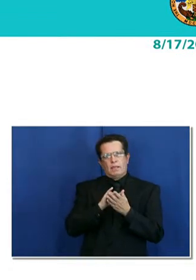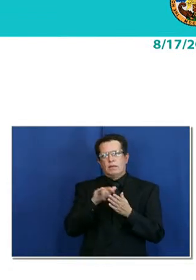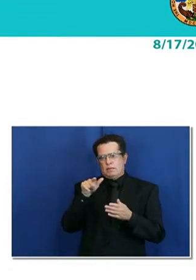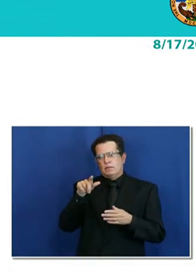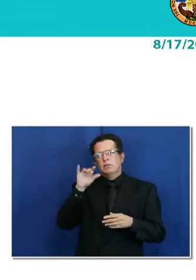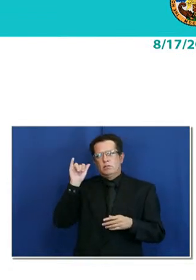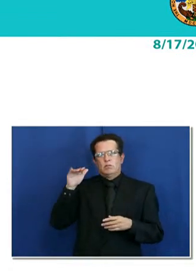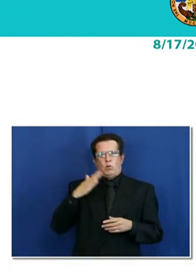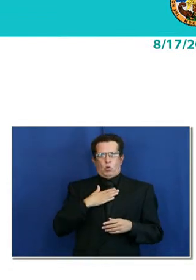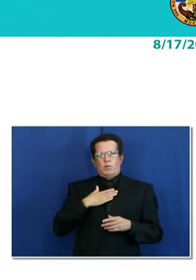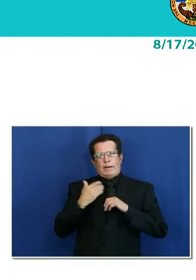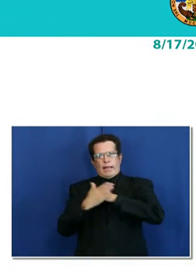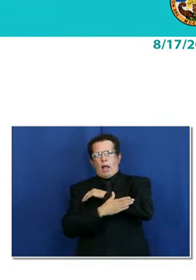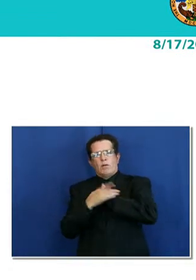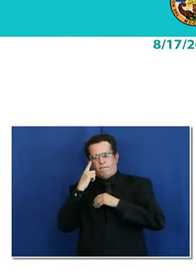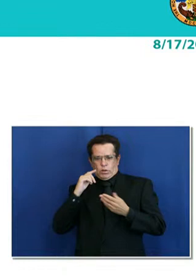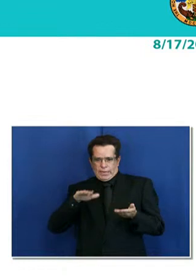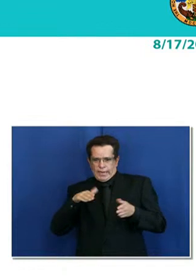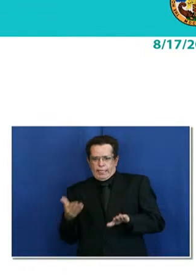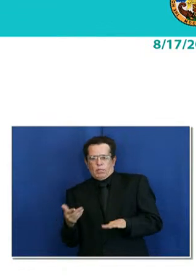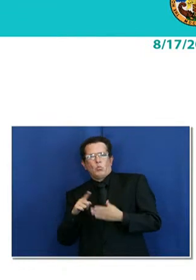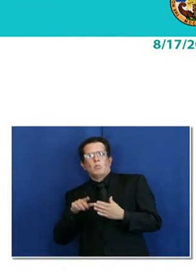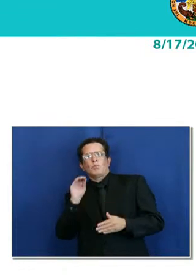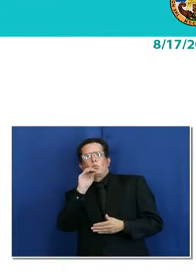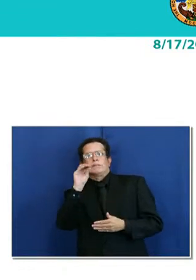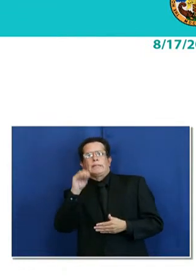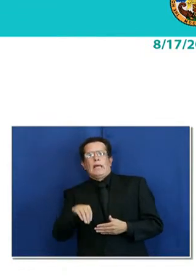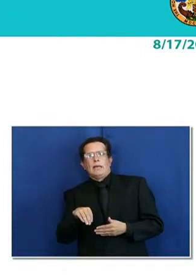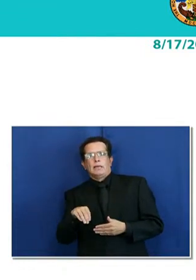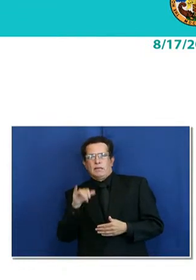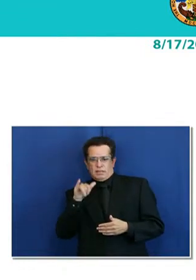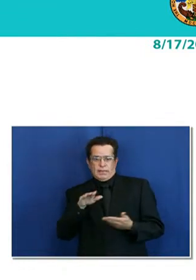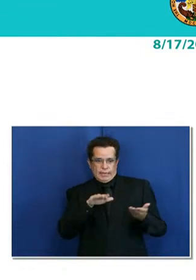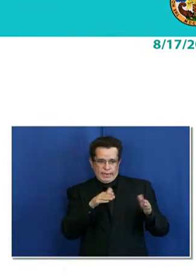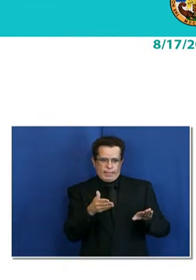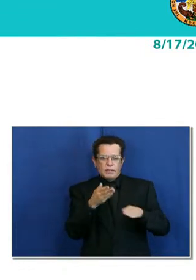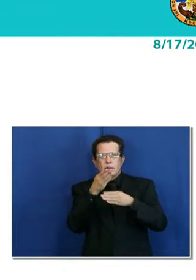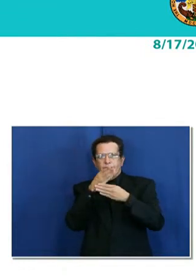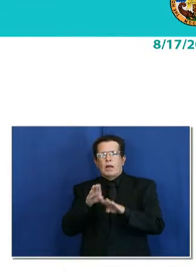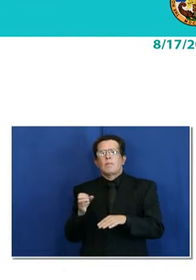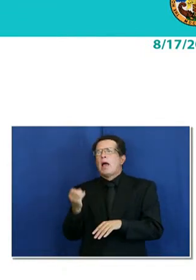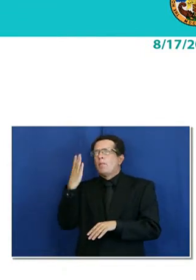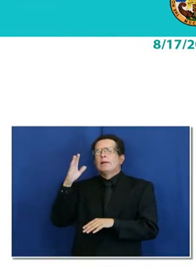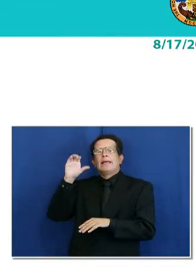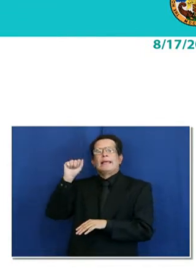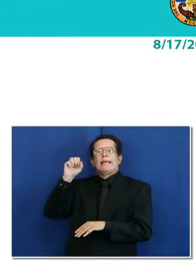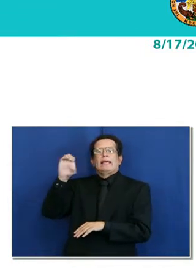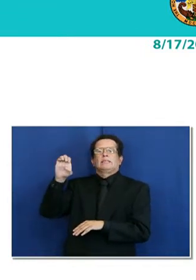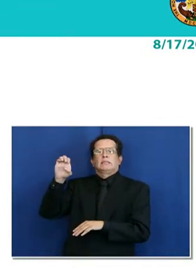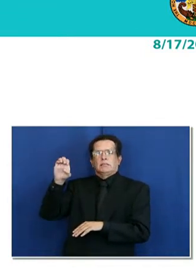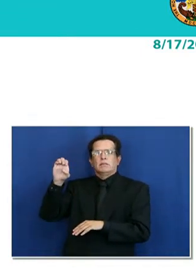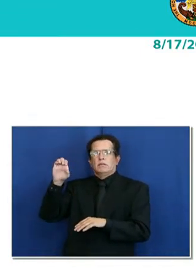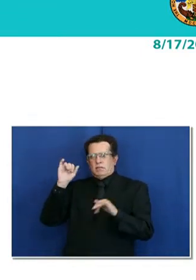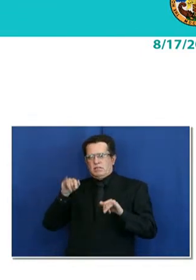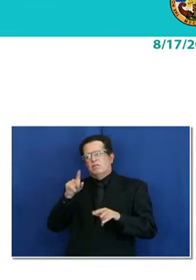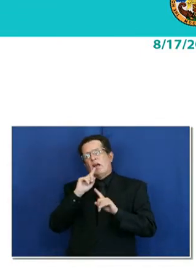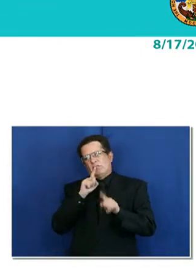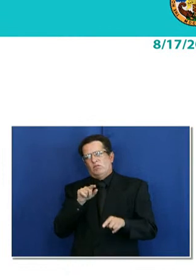case fatality ratio, which is the number of deaths divided by the total number of cases. Now, of the